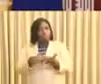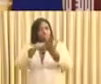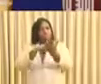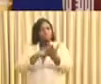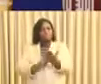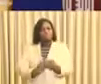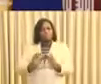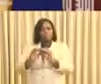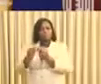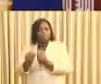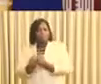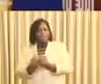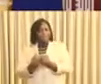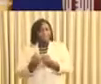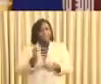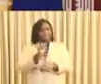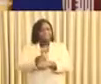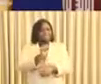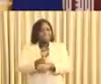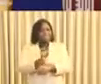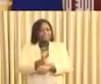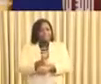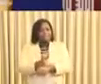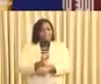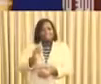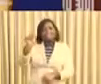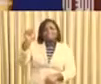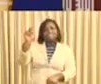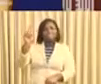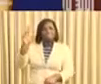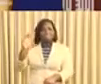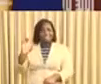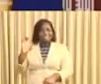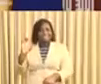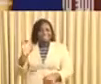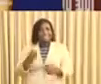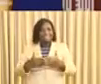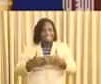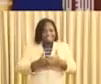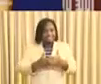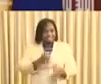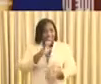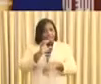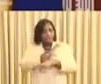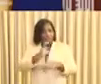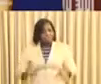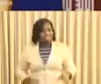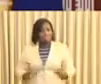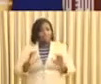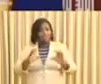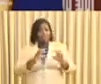of the Trades Union Congress, the leadership of the Christian community, the leadership of the Muslim